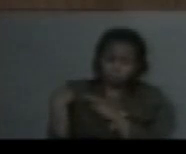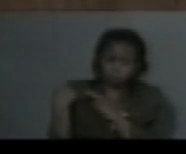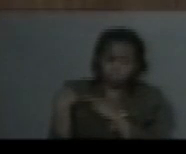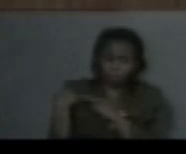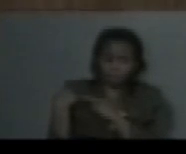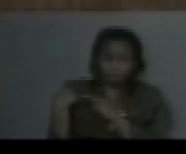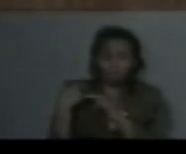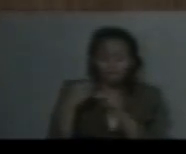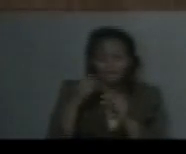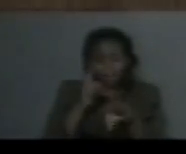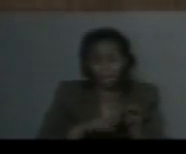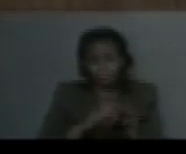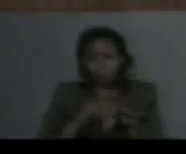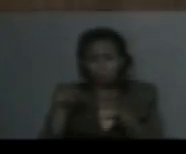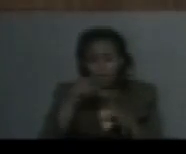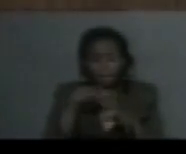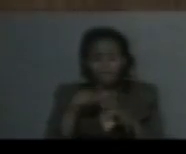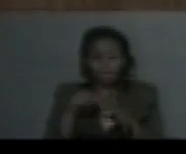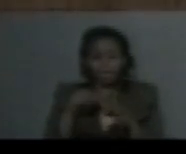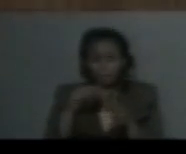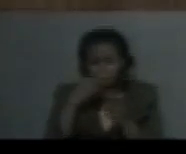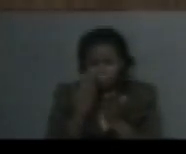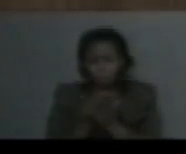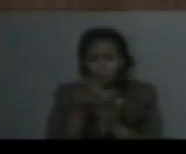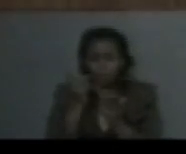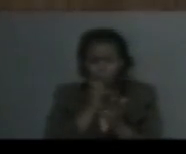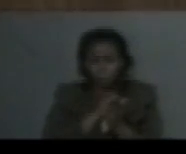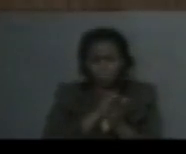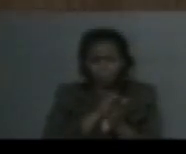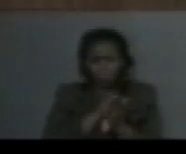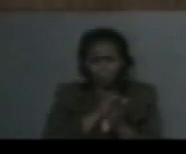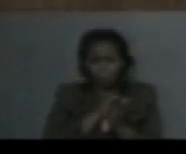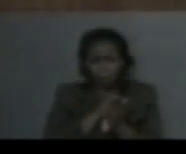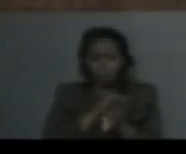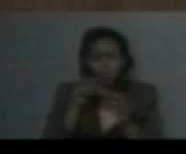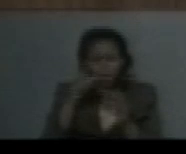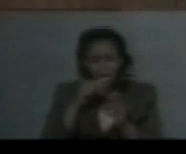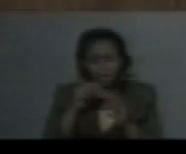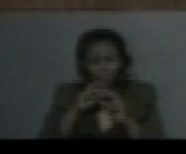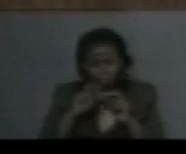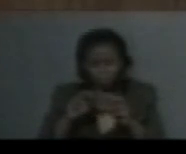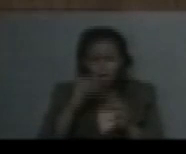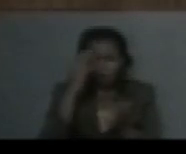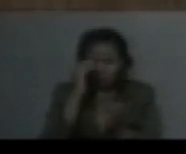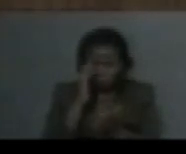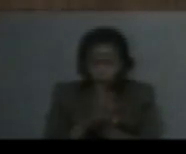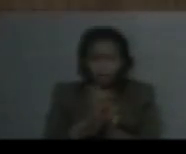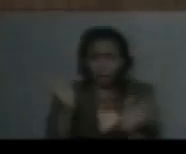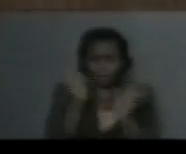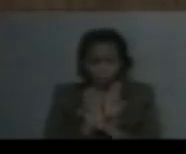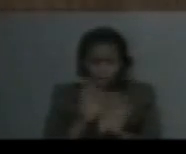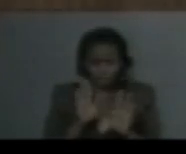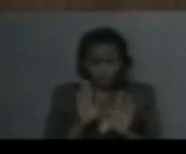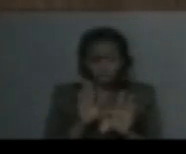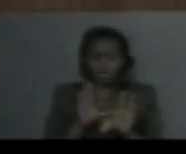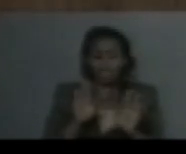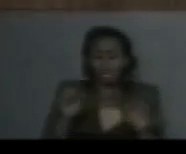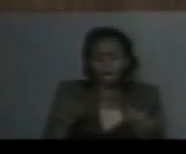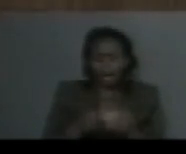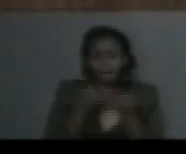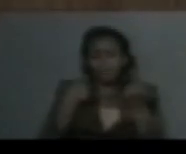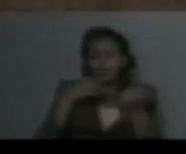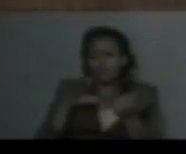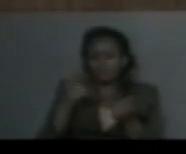which once we prove prima facie, and we will be able to prove that there were